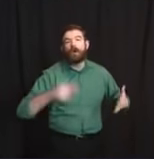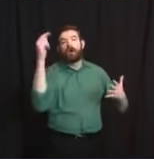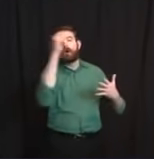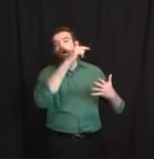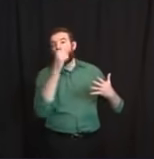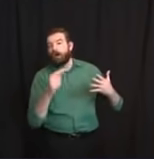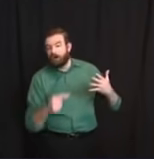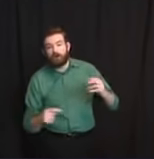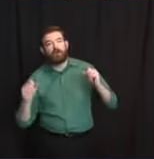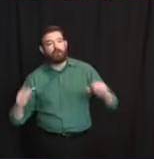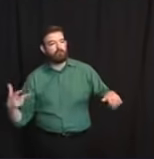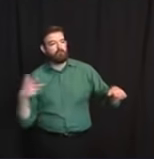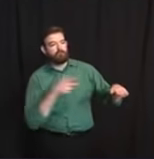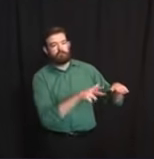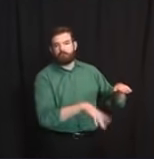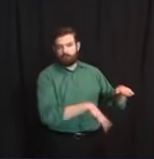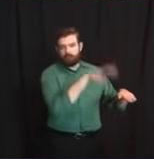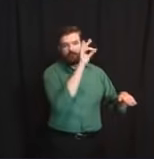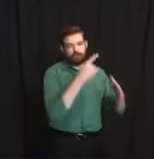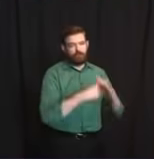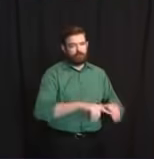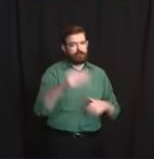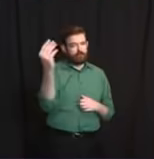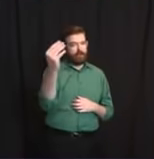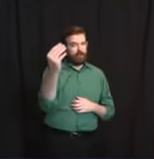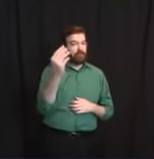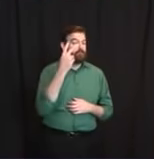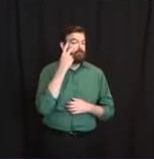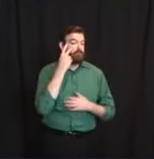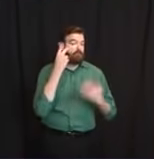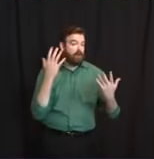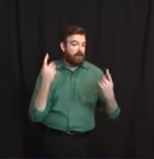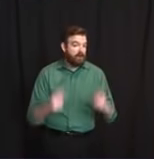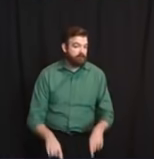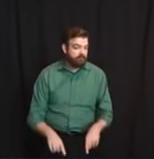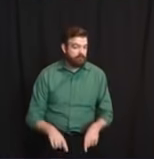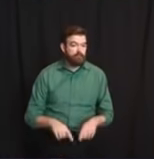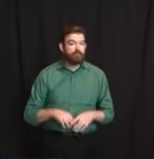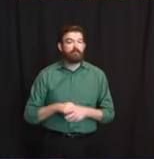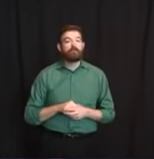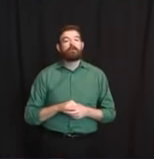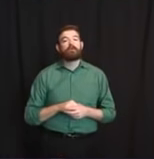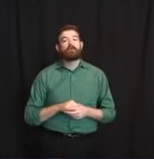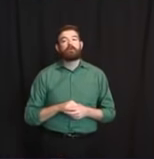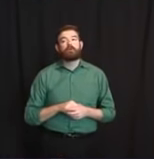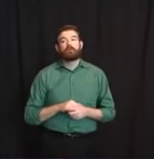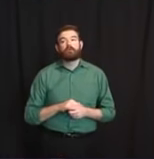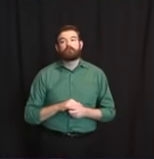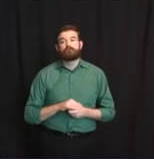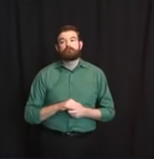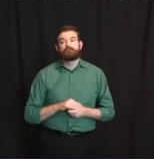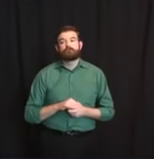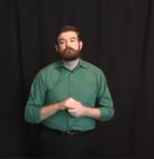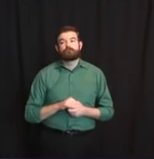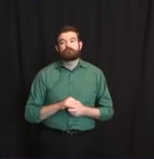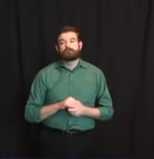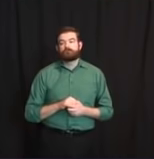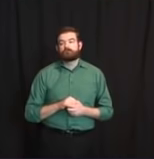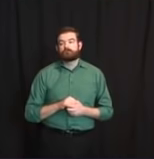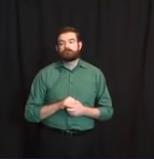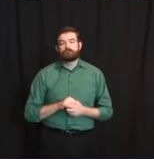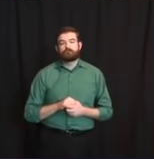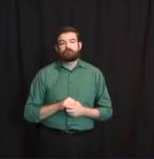Good afternoon. My first question is from Amy Rosenberg of the Philadelphia Inquirer. Regarding senior